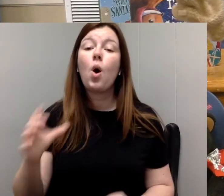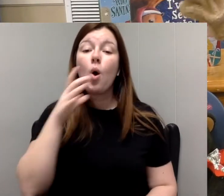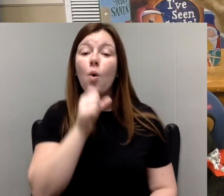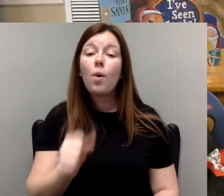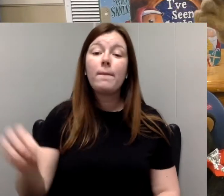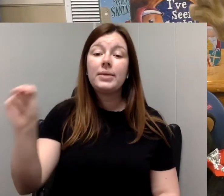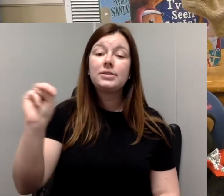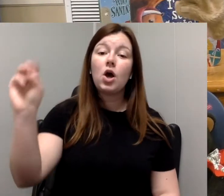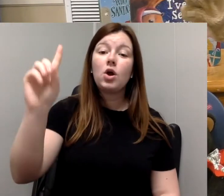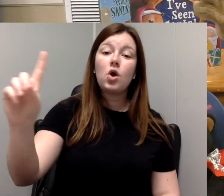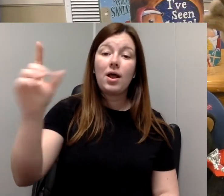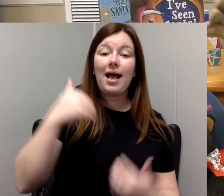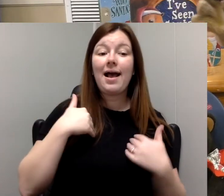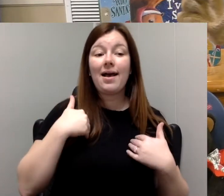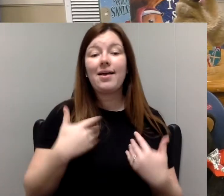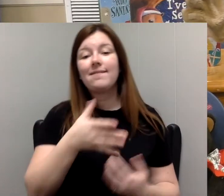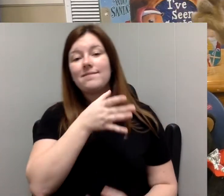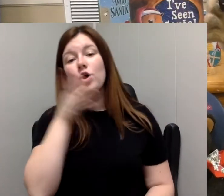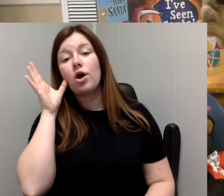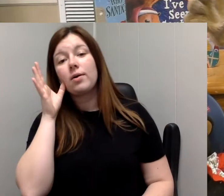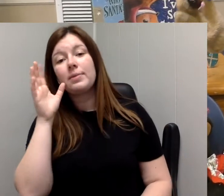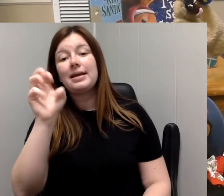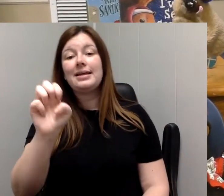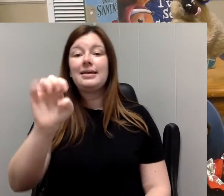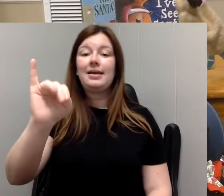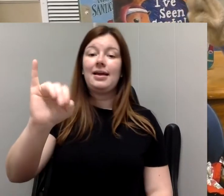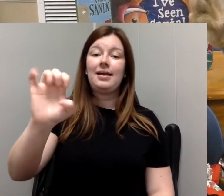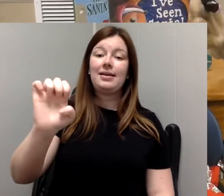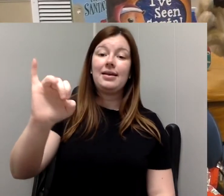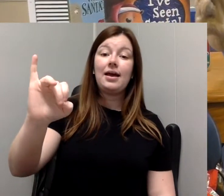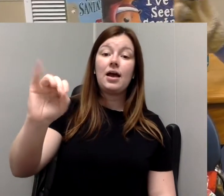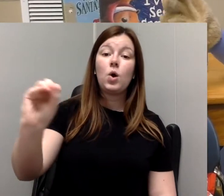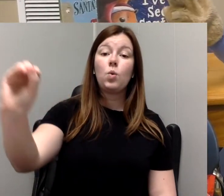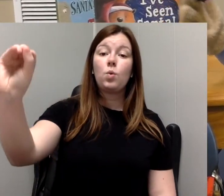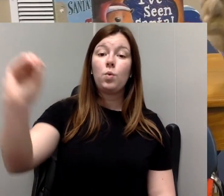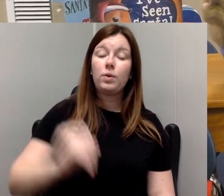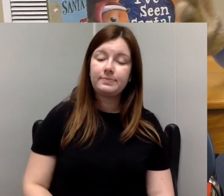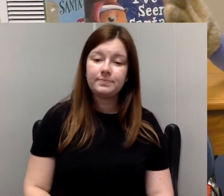moo-moo. Old MacDonald had a farm,